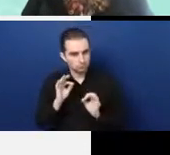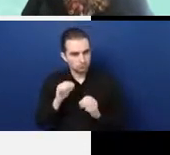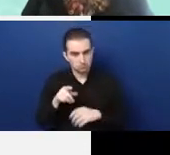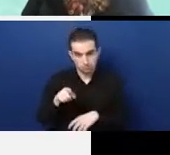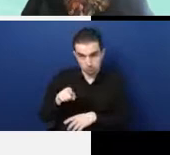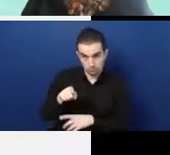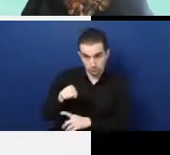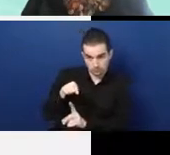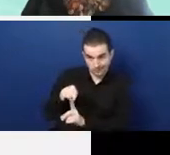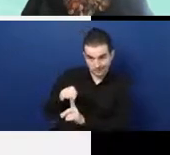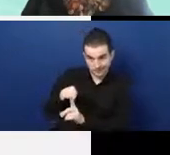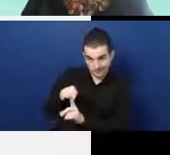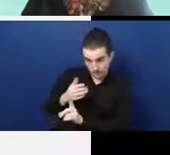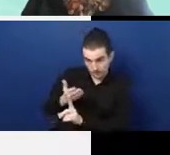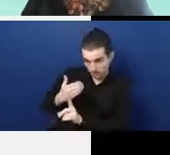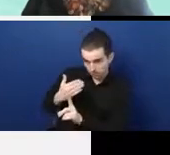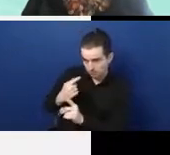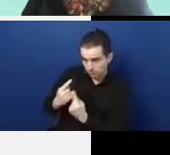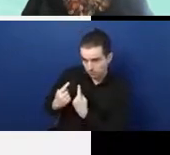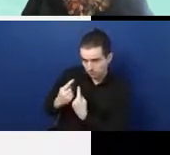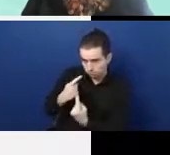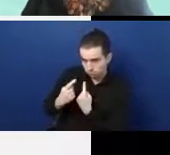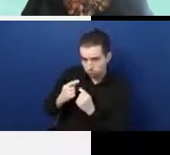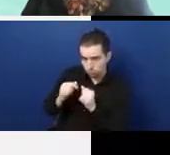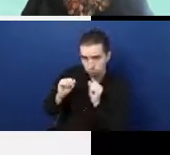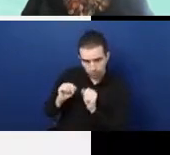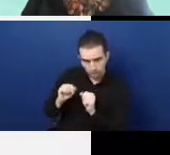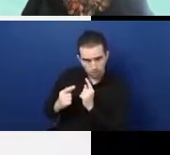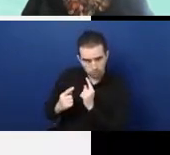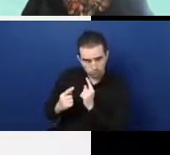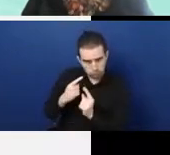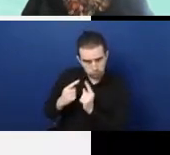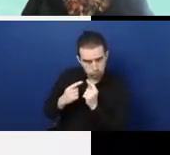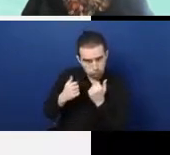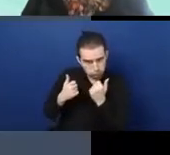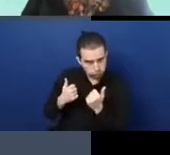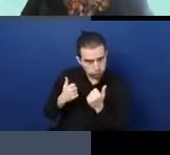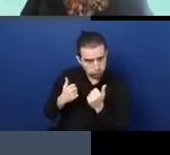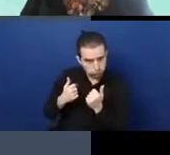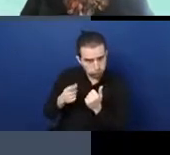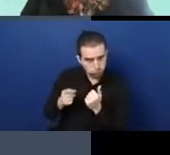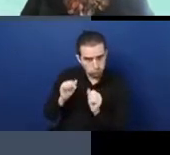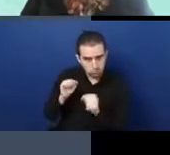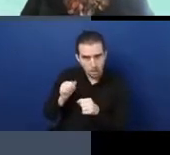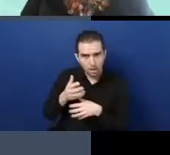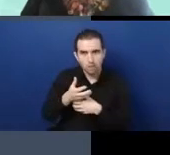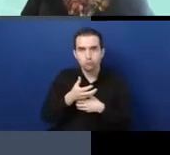So I think I'll need to stop from here and I hand over to Elena for,